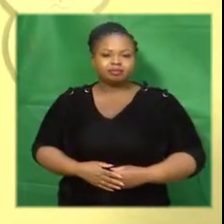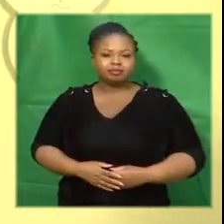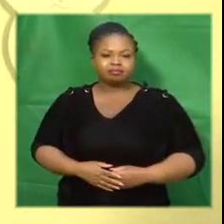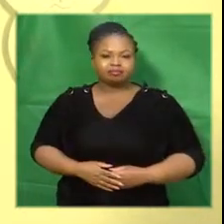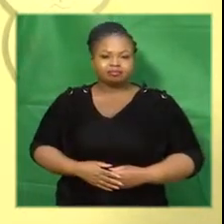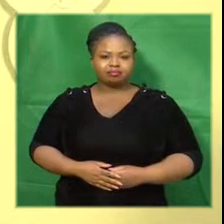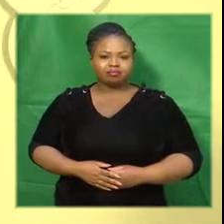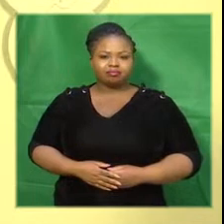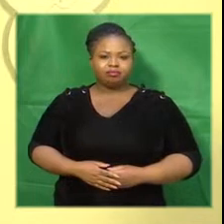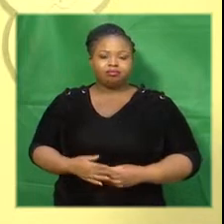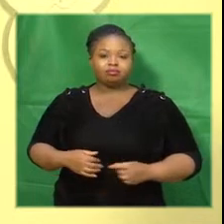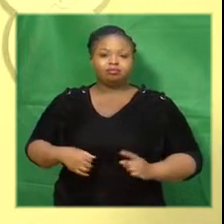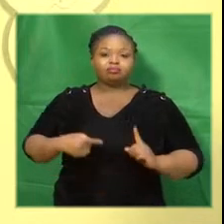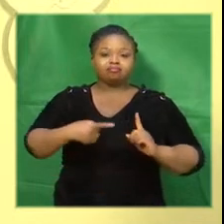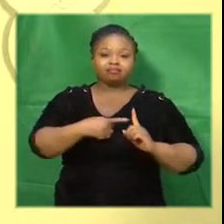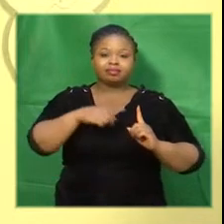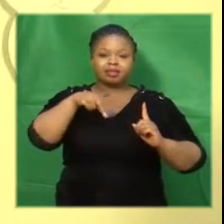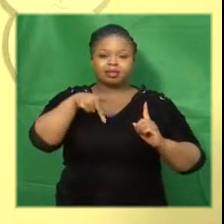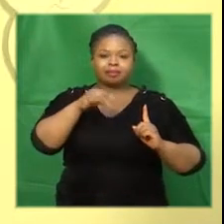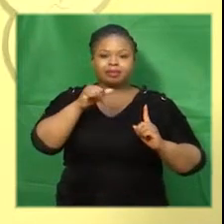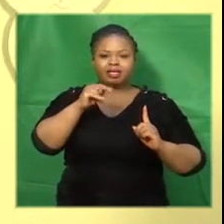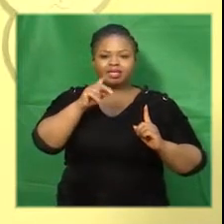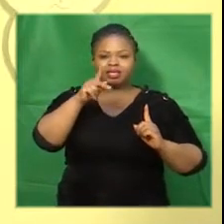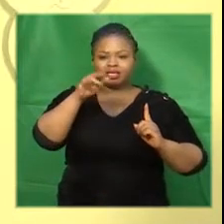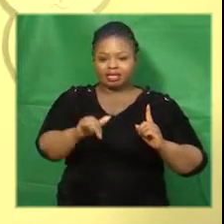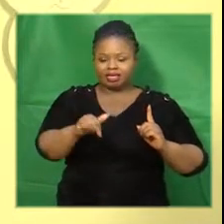we'll have Ms. Pinky Kekana,